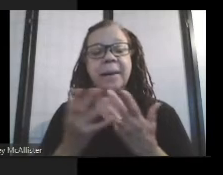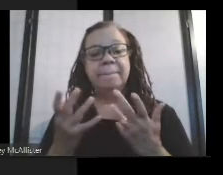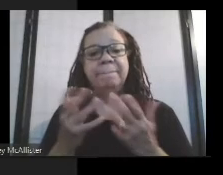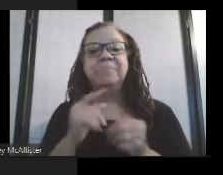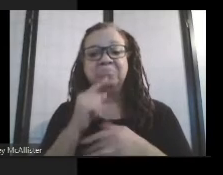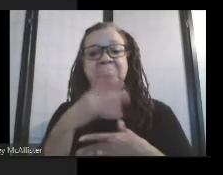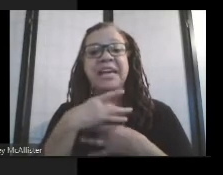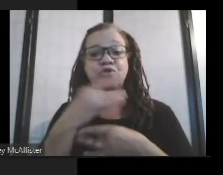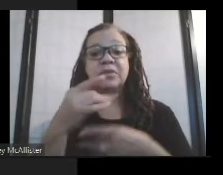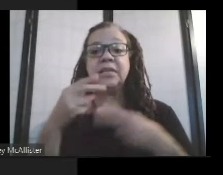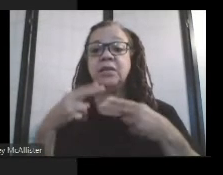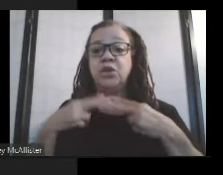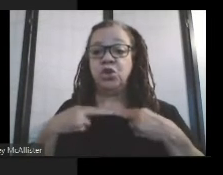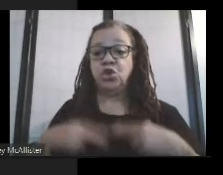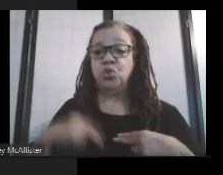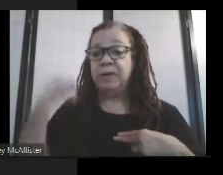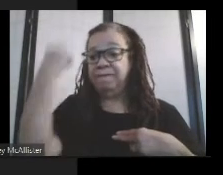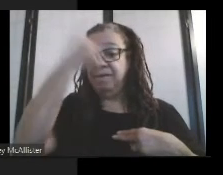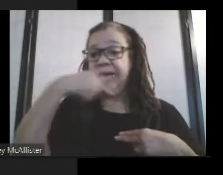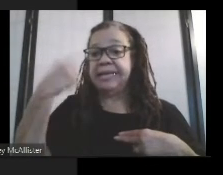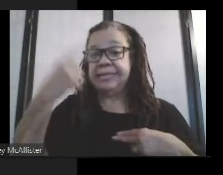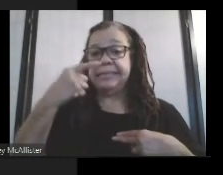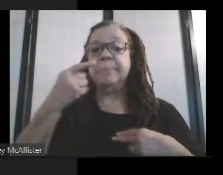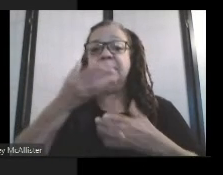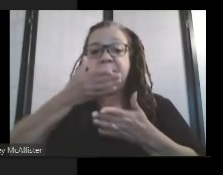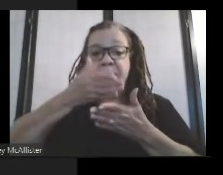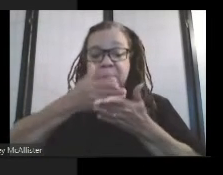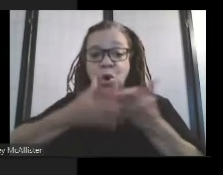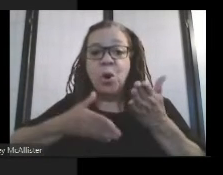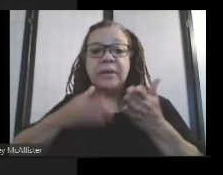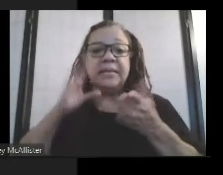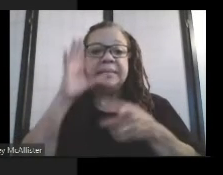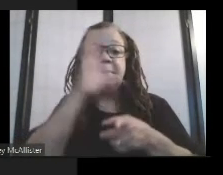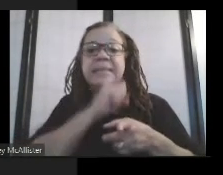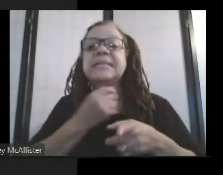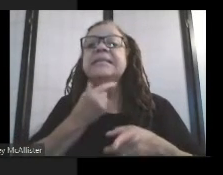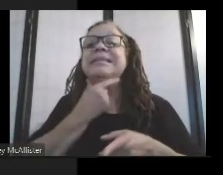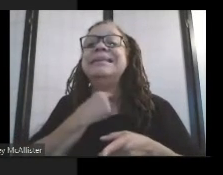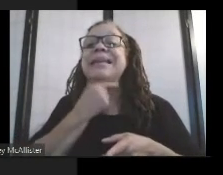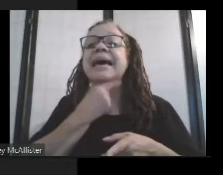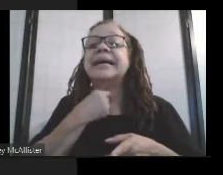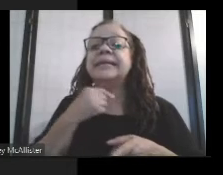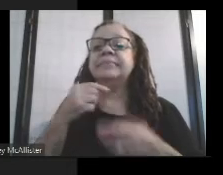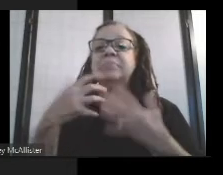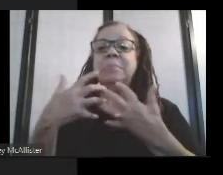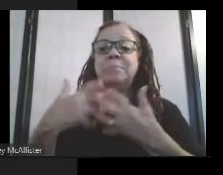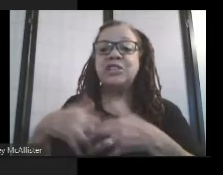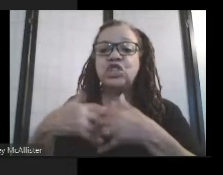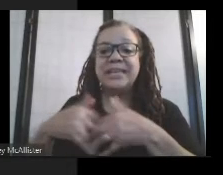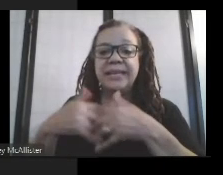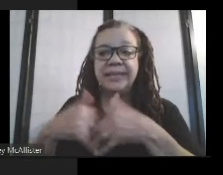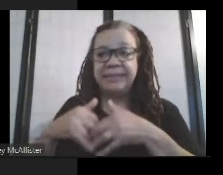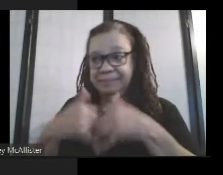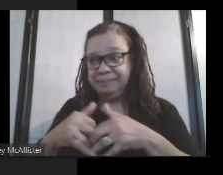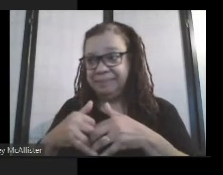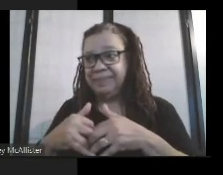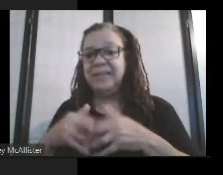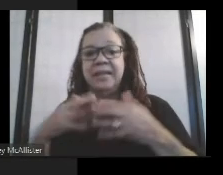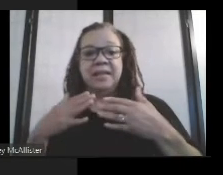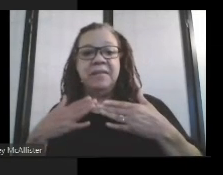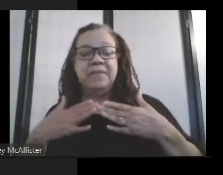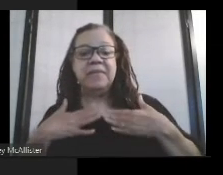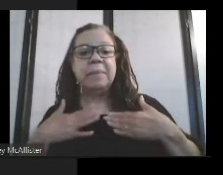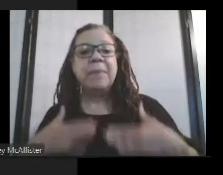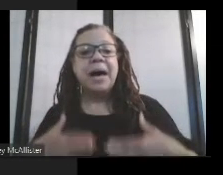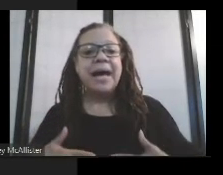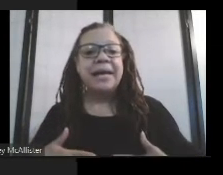sophisticated, very interesting human face, but the fact that part of it is missing and the neck is all mechanical.